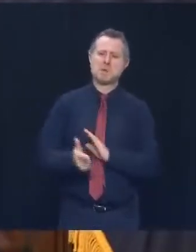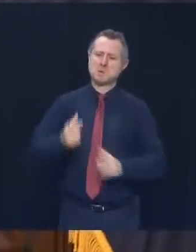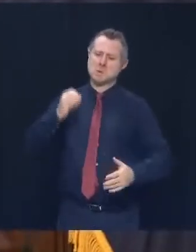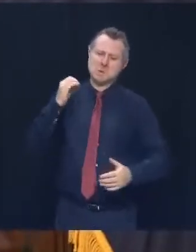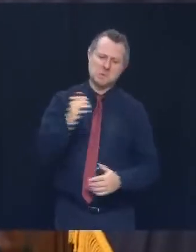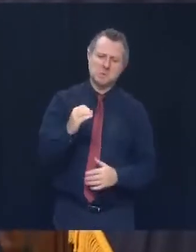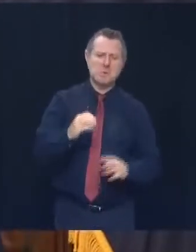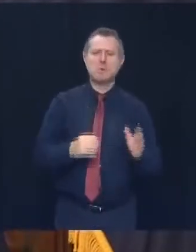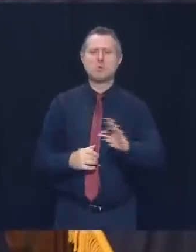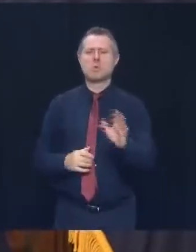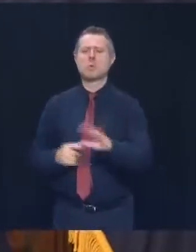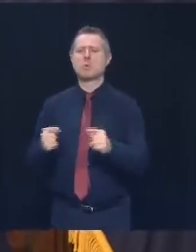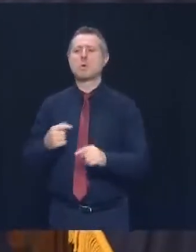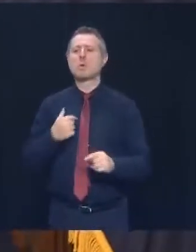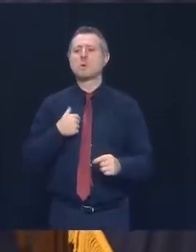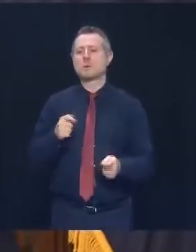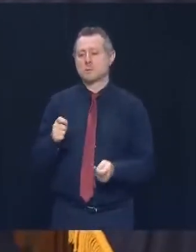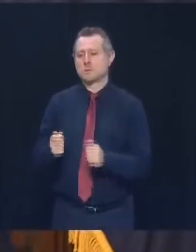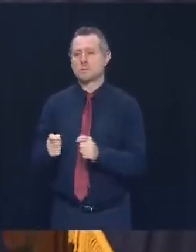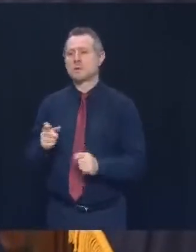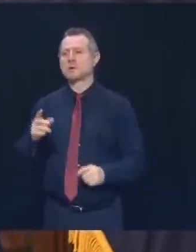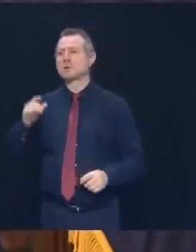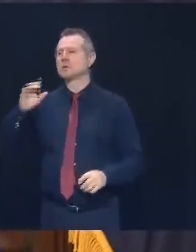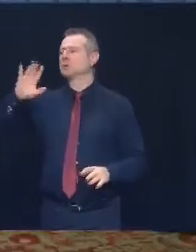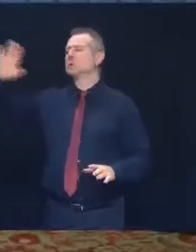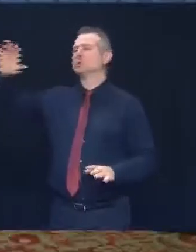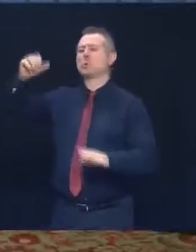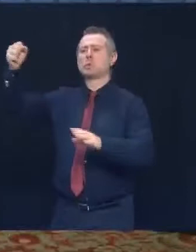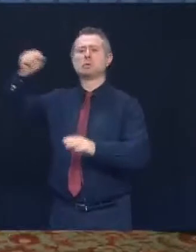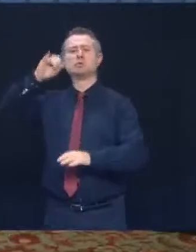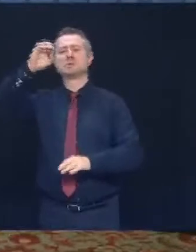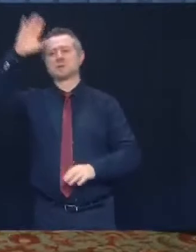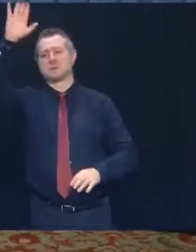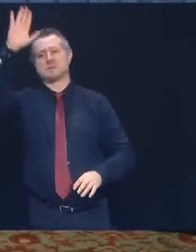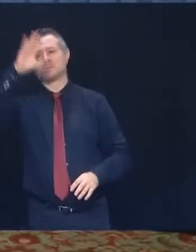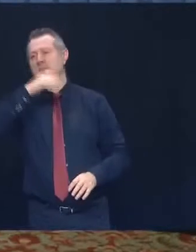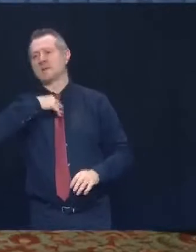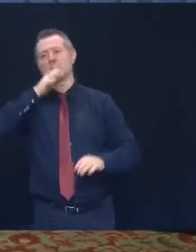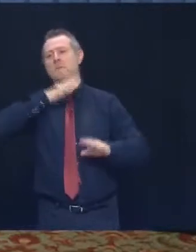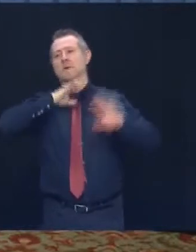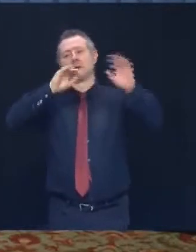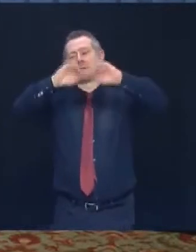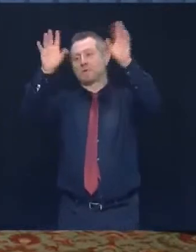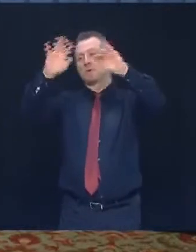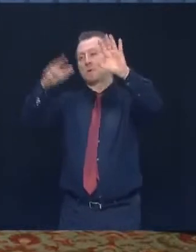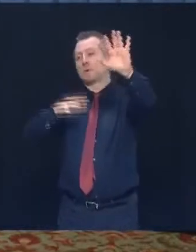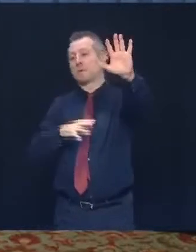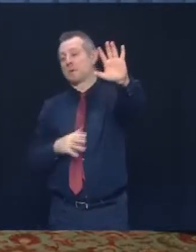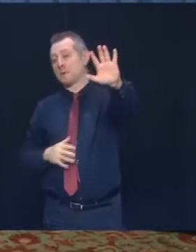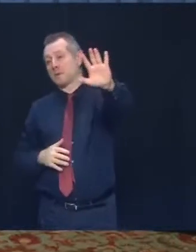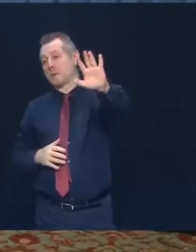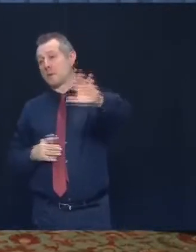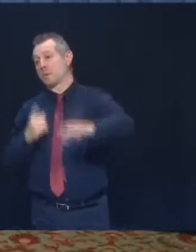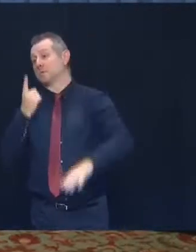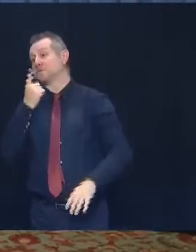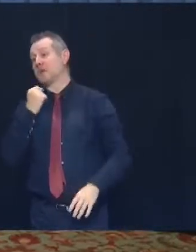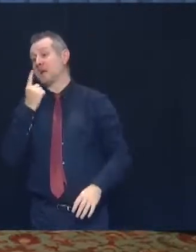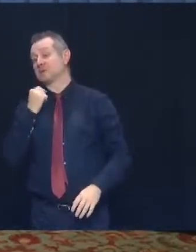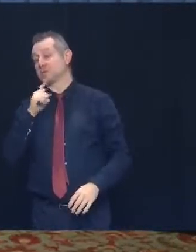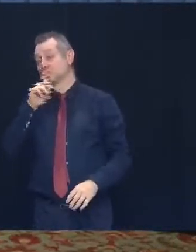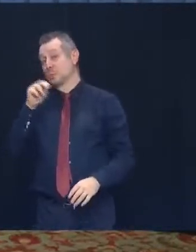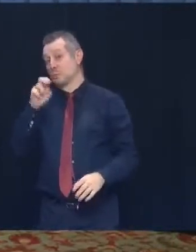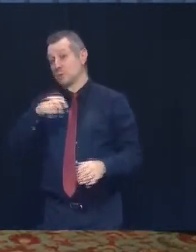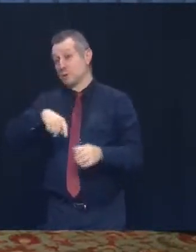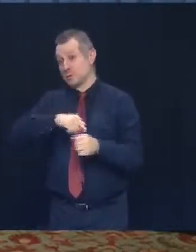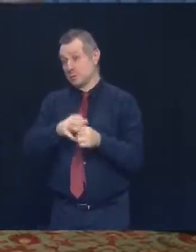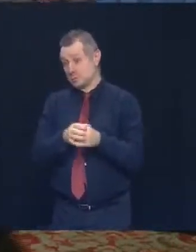Governor, hold it, Jesse, hold on 1 second. Governor, just to be super clear about this, so we go from red, if you exit a red zone, you then go to an orange zone,